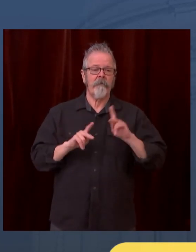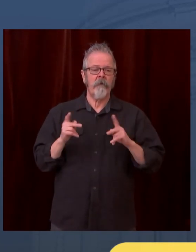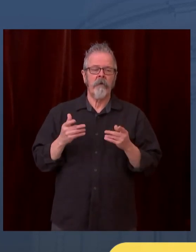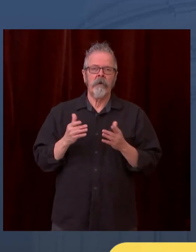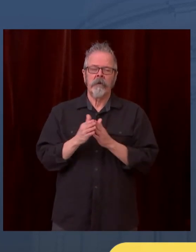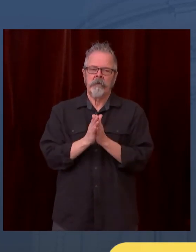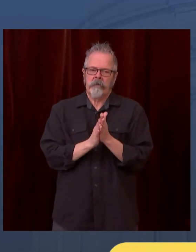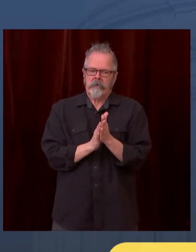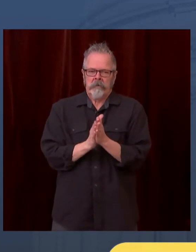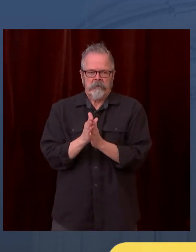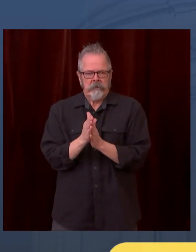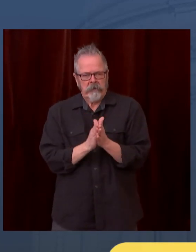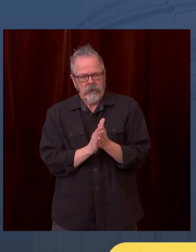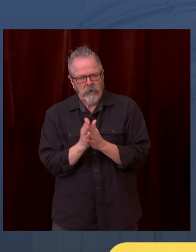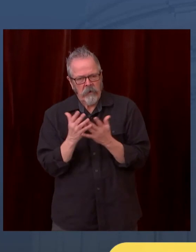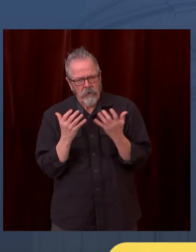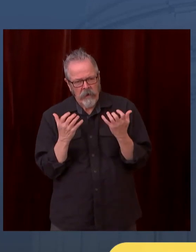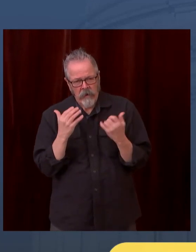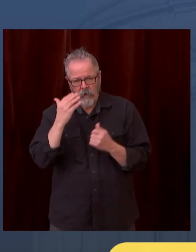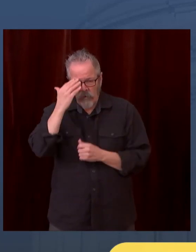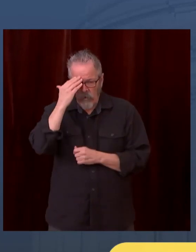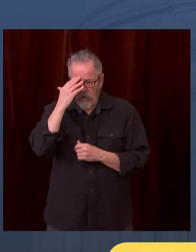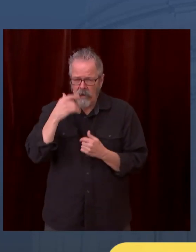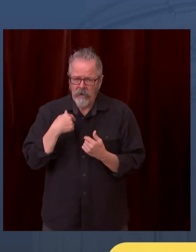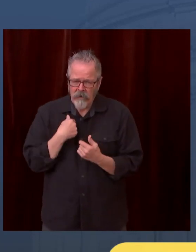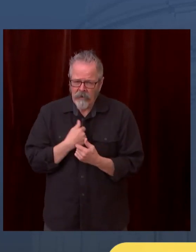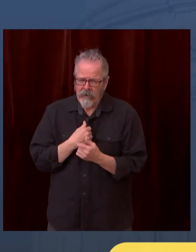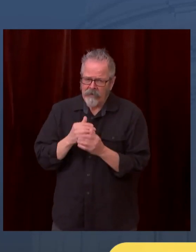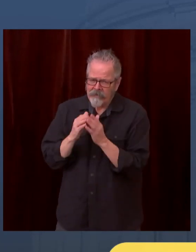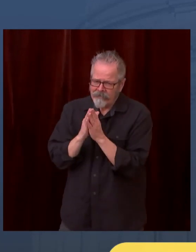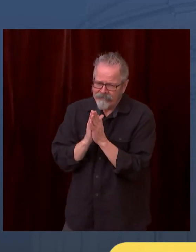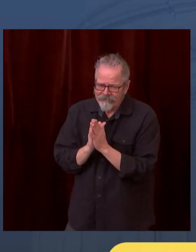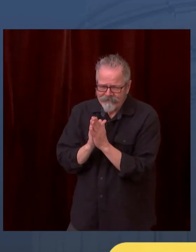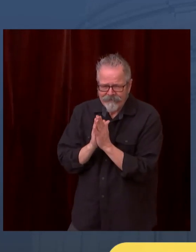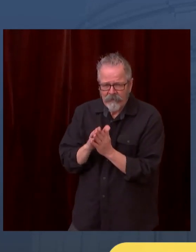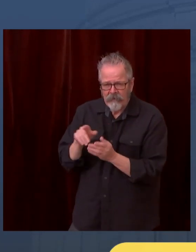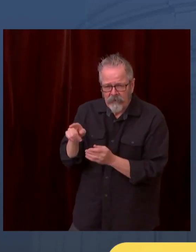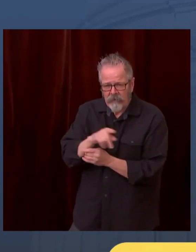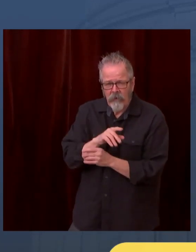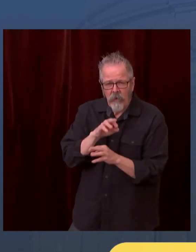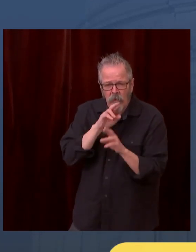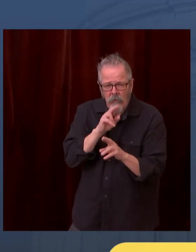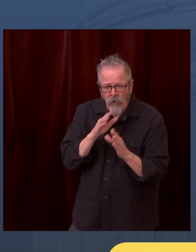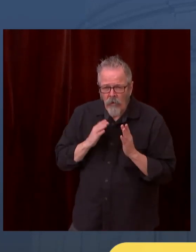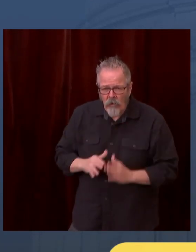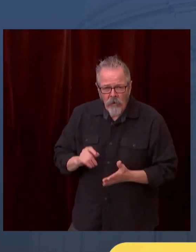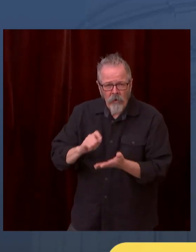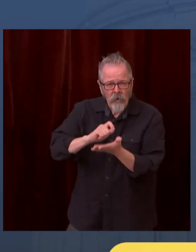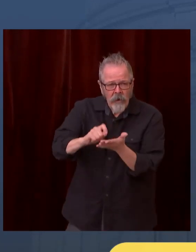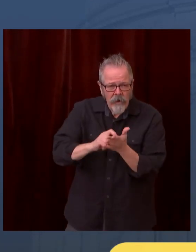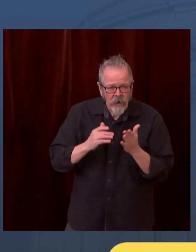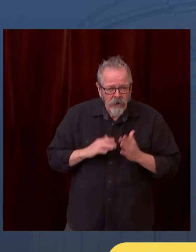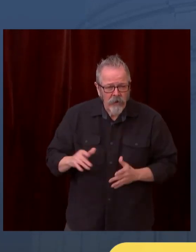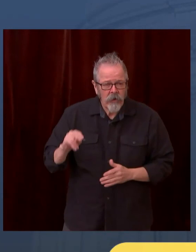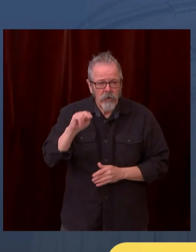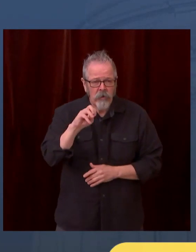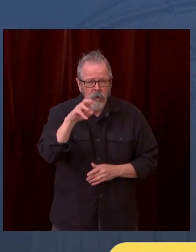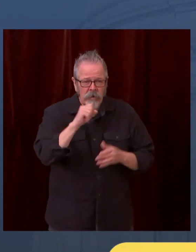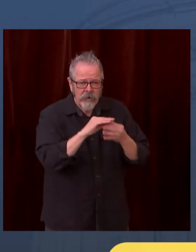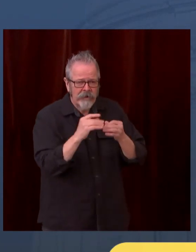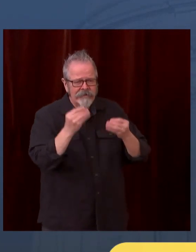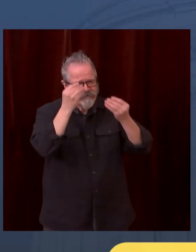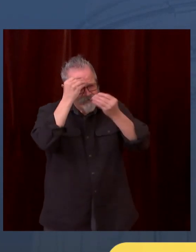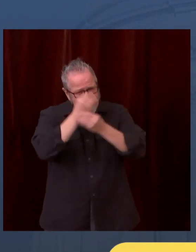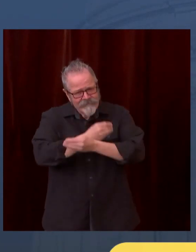legitimate, honest, truthful information about what has happened in 175 plus other school districts that have opened up